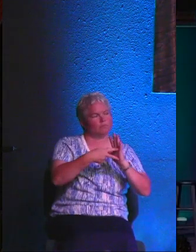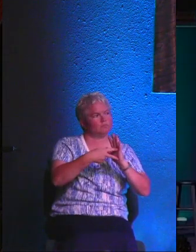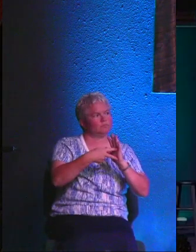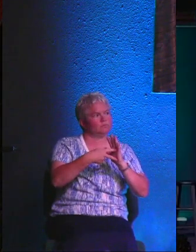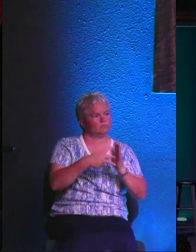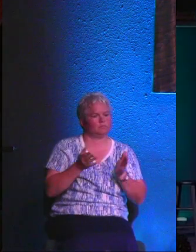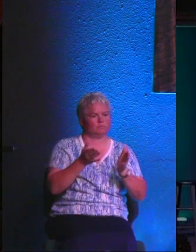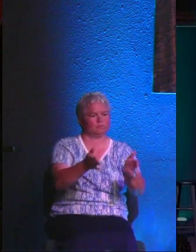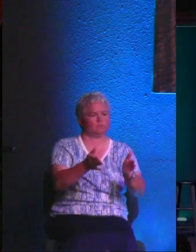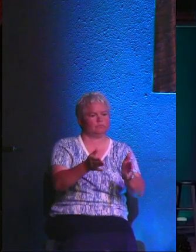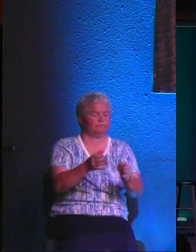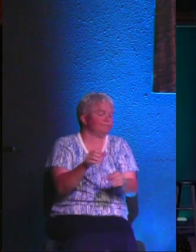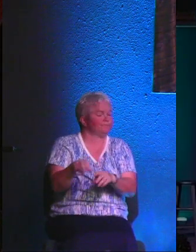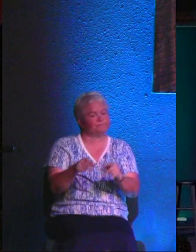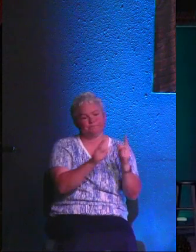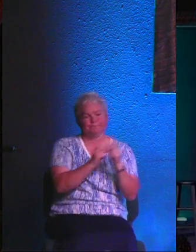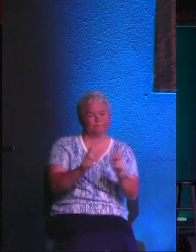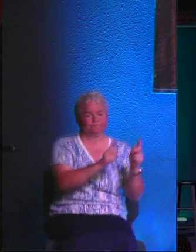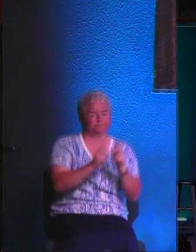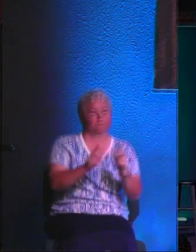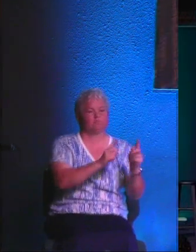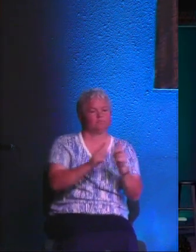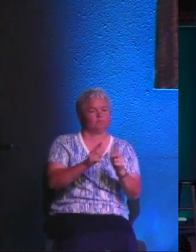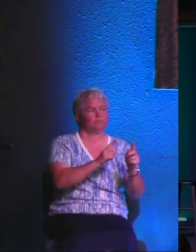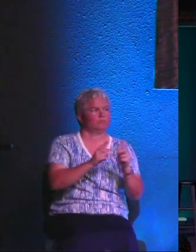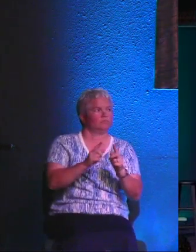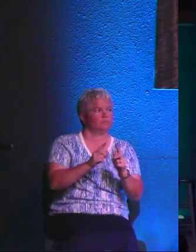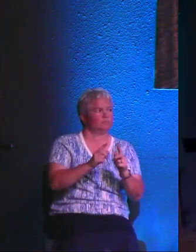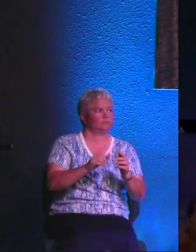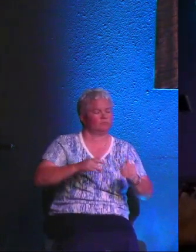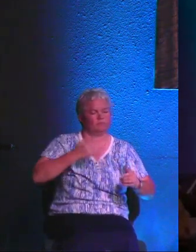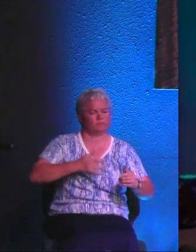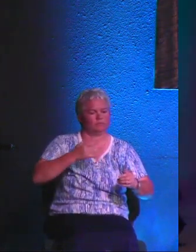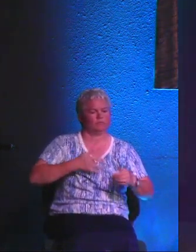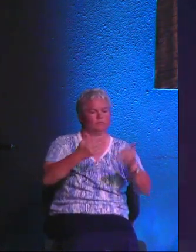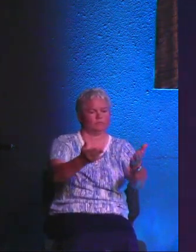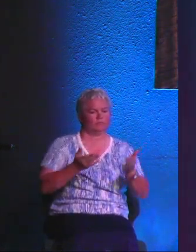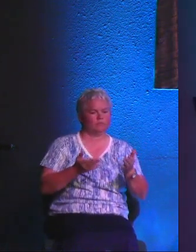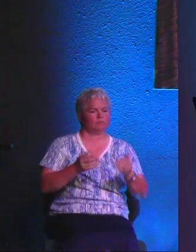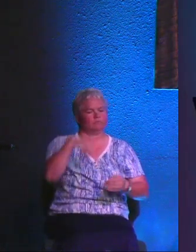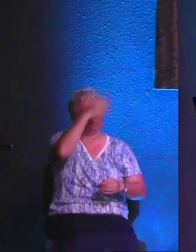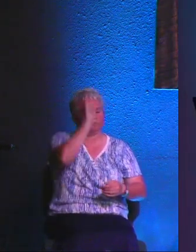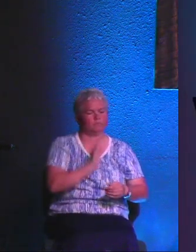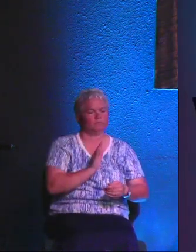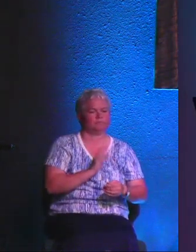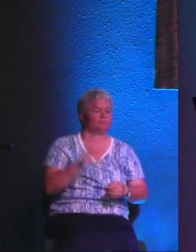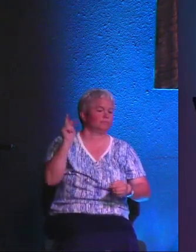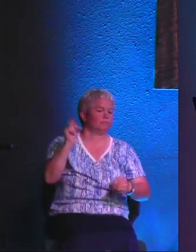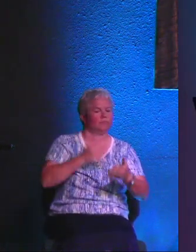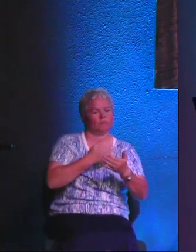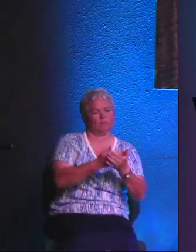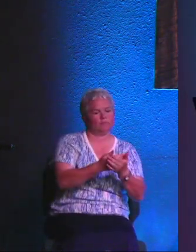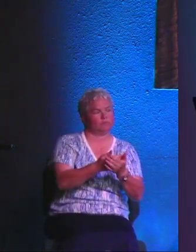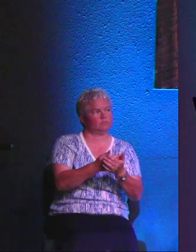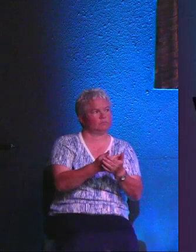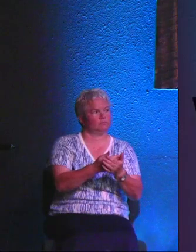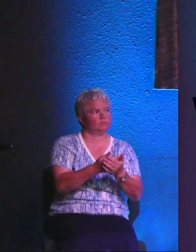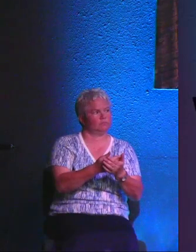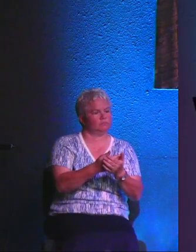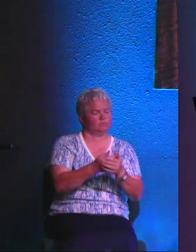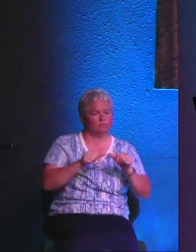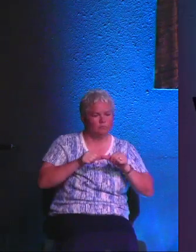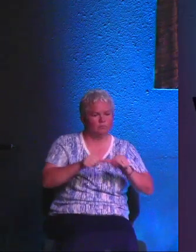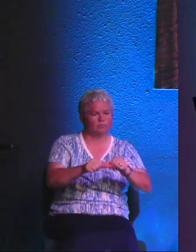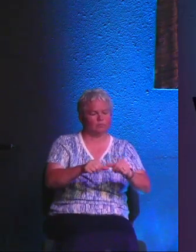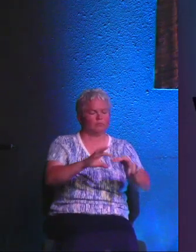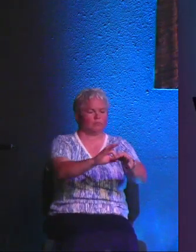we're going to give it to you and you're just going to do it, right? When we feel like when we accept the Lord, it's like, whew, done. Okay, on to the next thing. But no, it's you